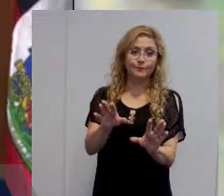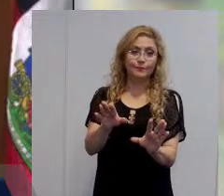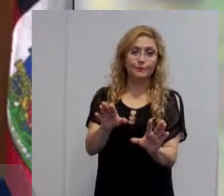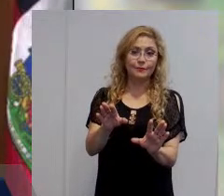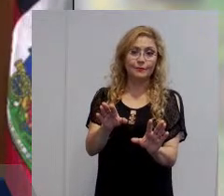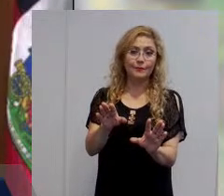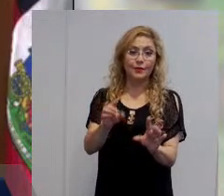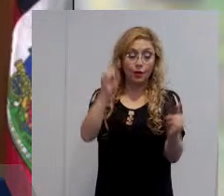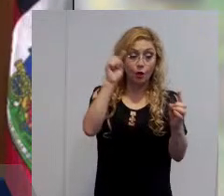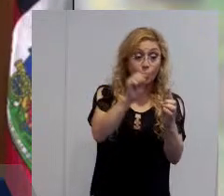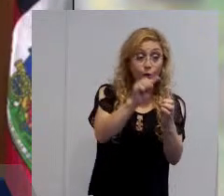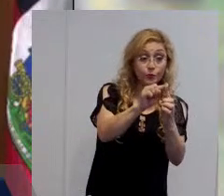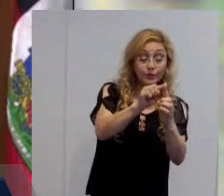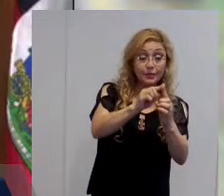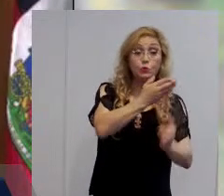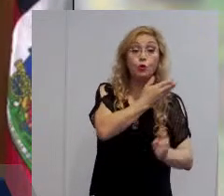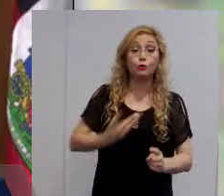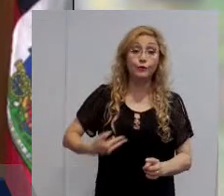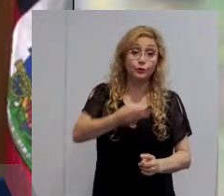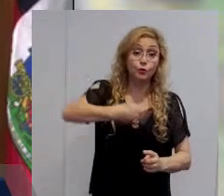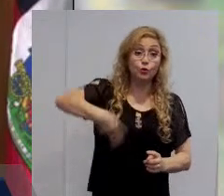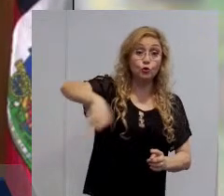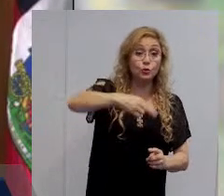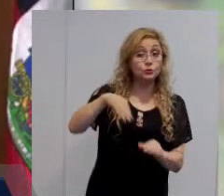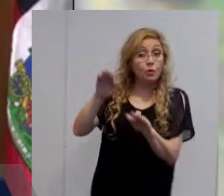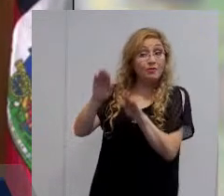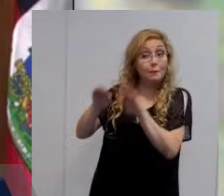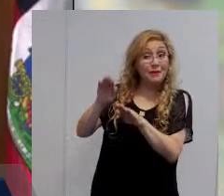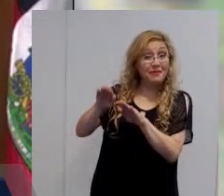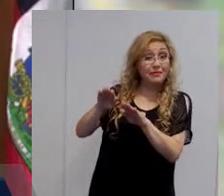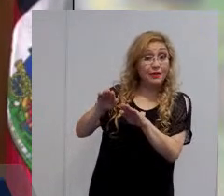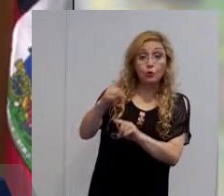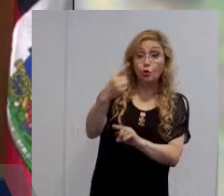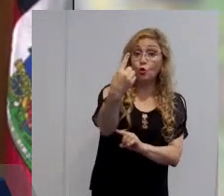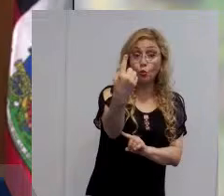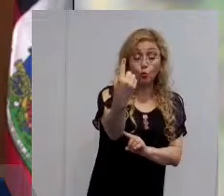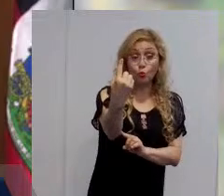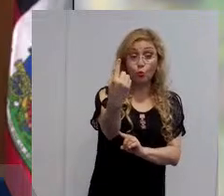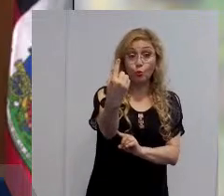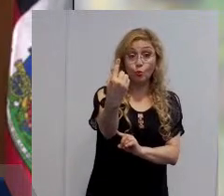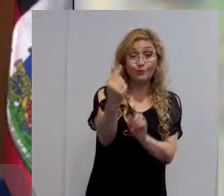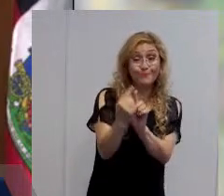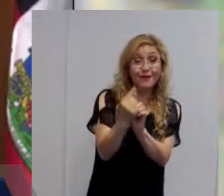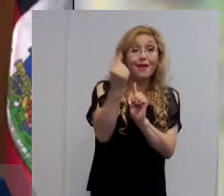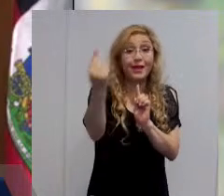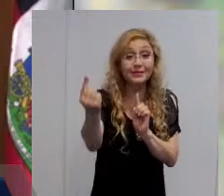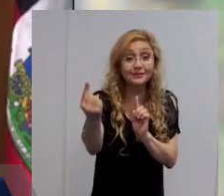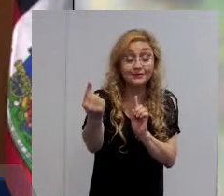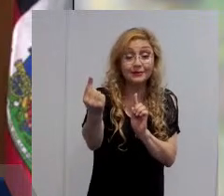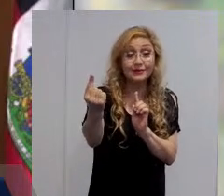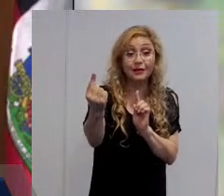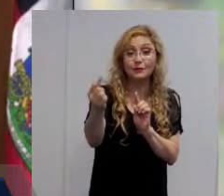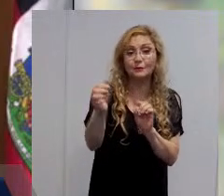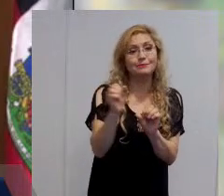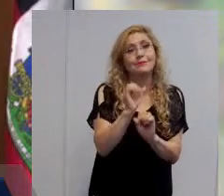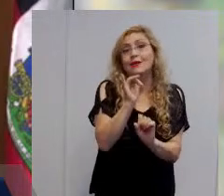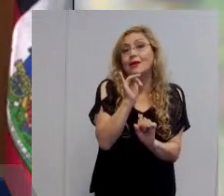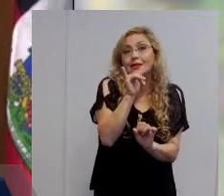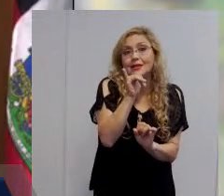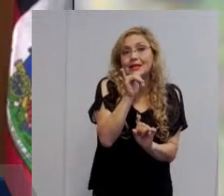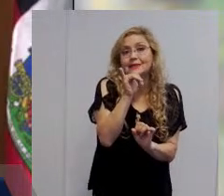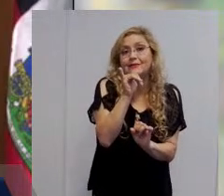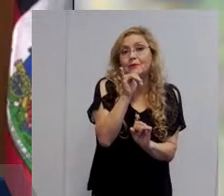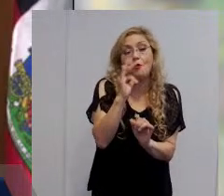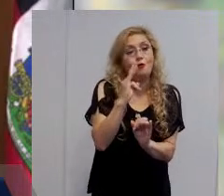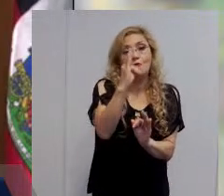because our government's view is that we cannot depend on any external input because we do not